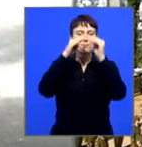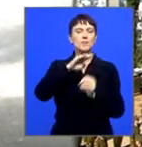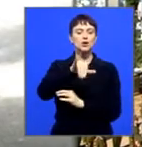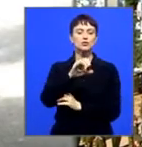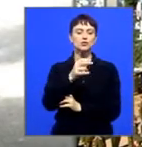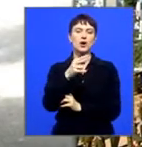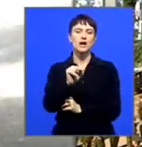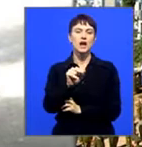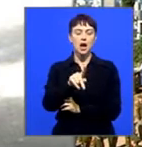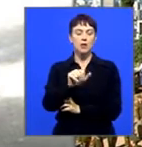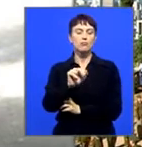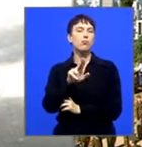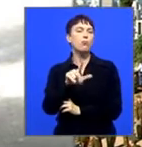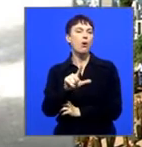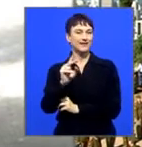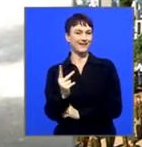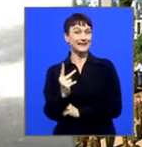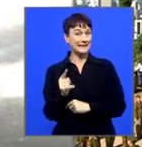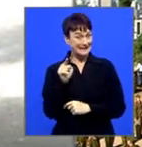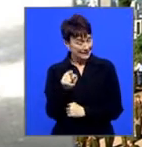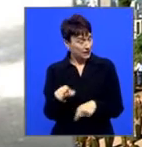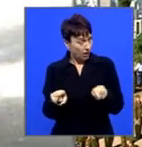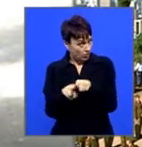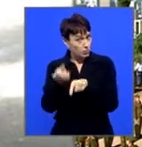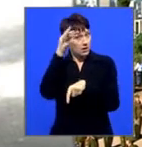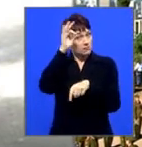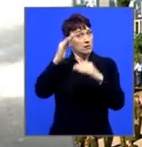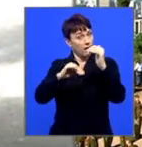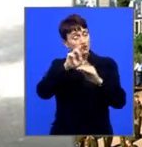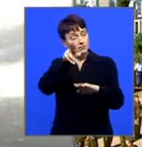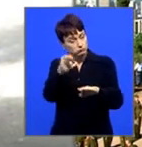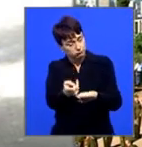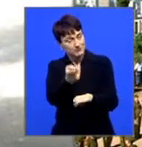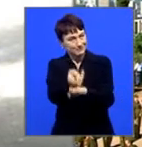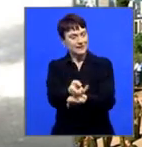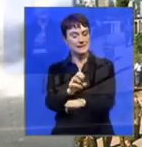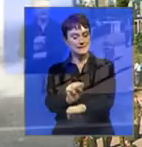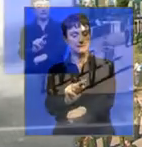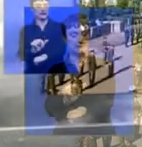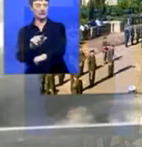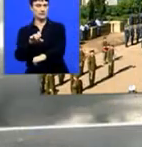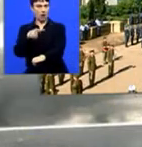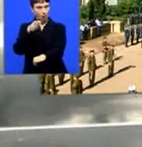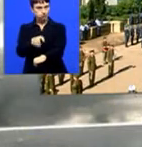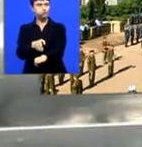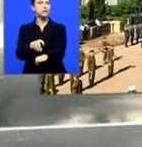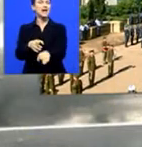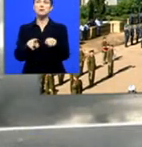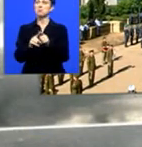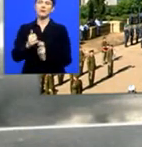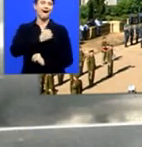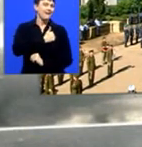Paul II, also lied in state. So it's something that's been happening around the world. I believe countries such as Canada and